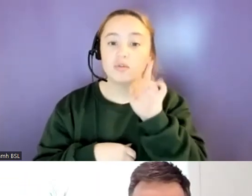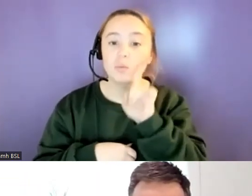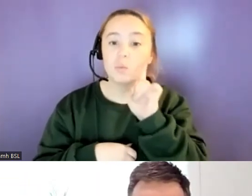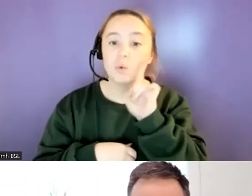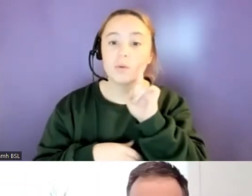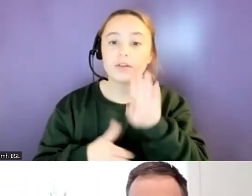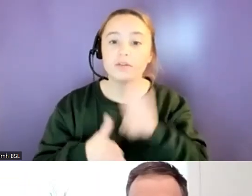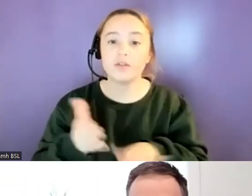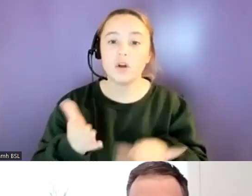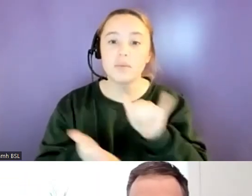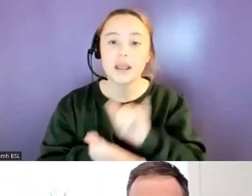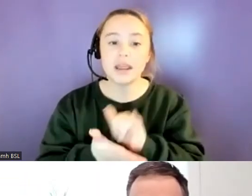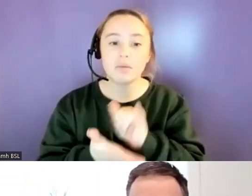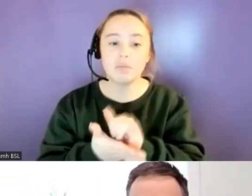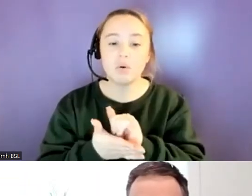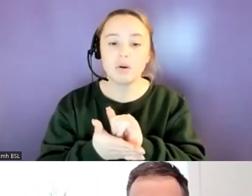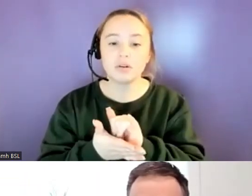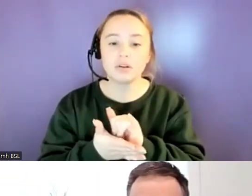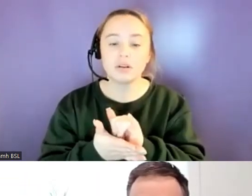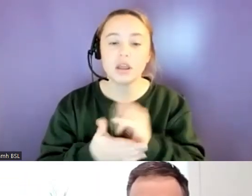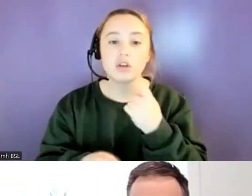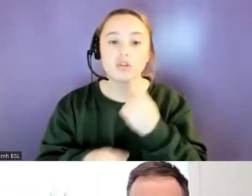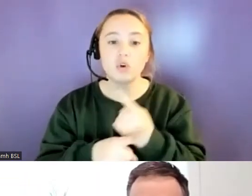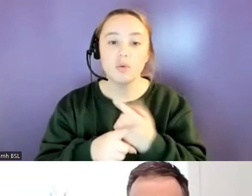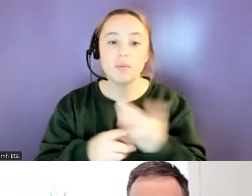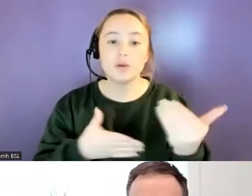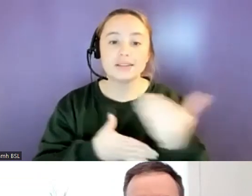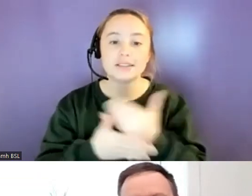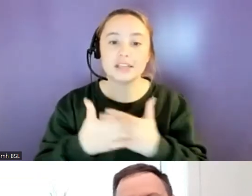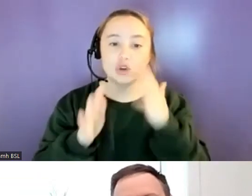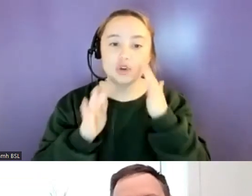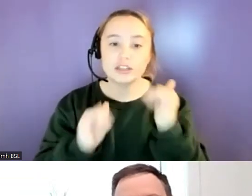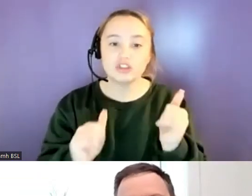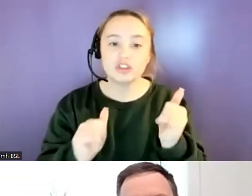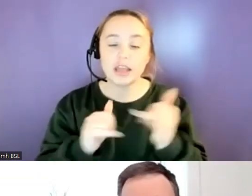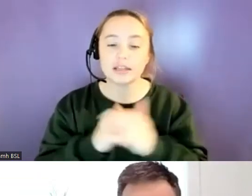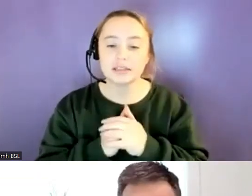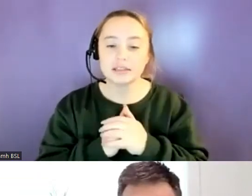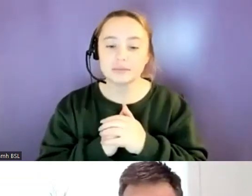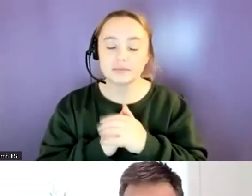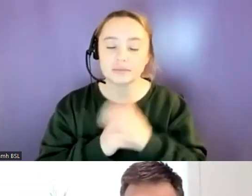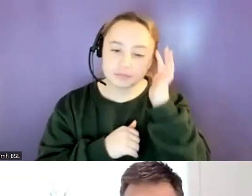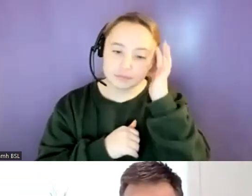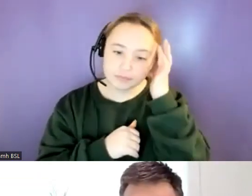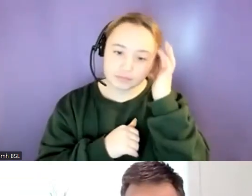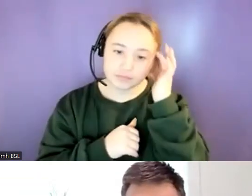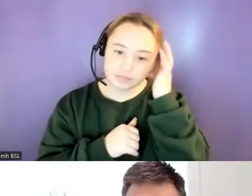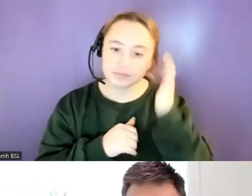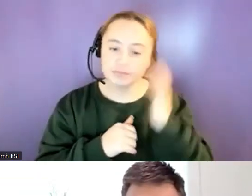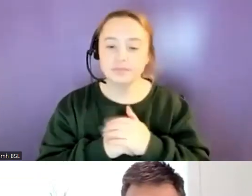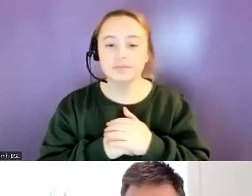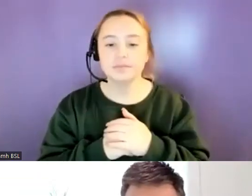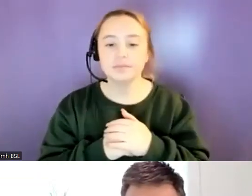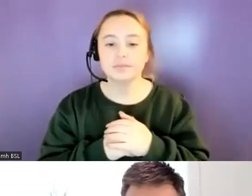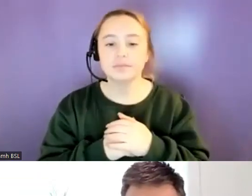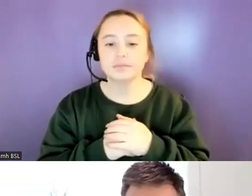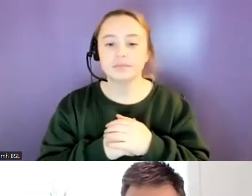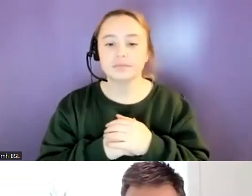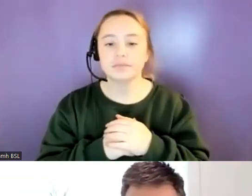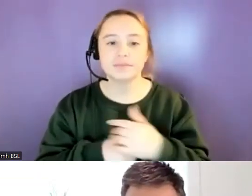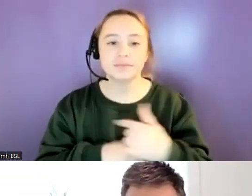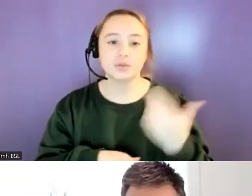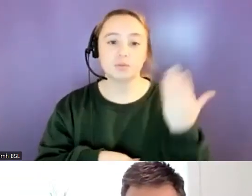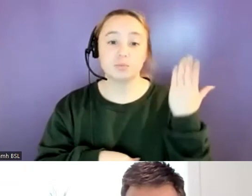it's regarding the security checks. Now, back when I was going